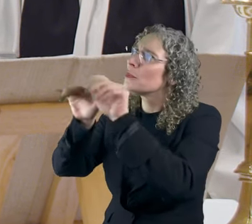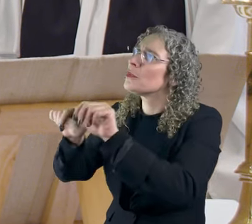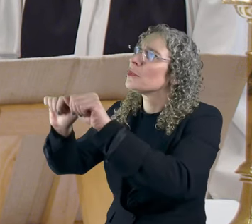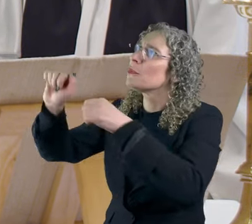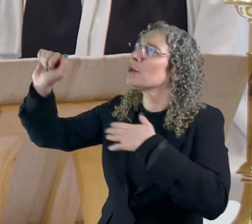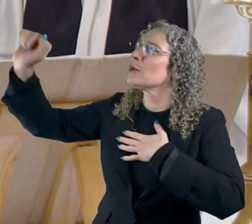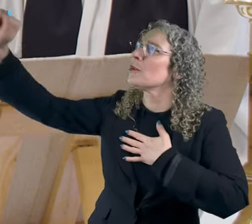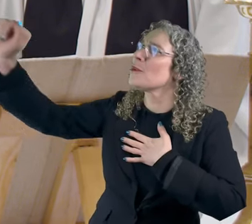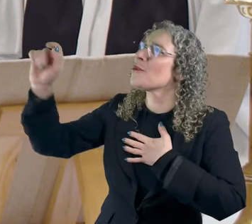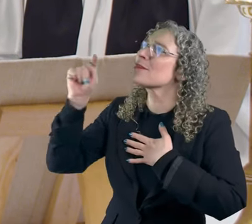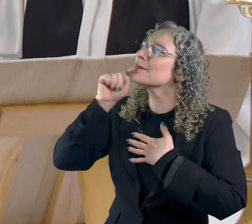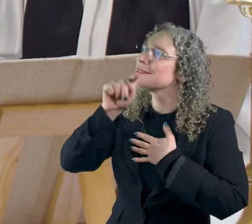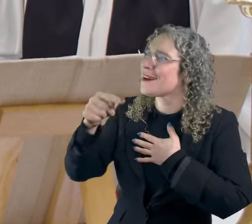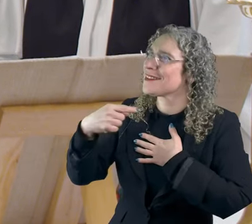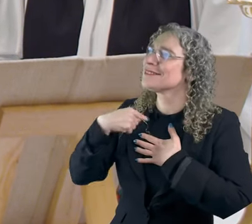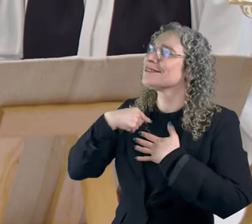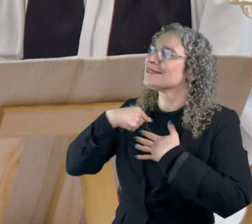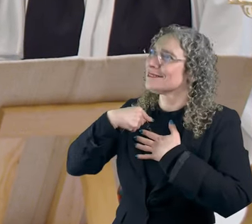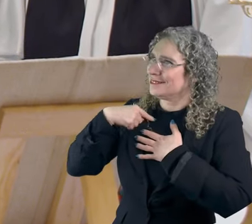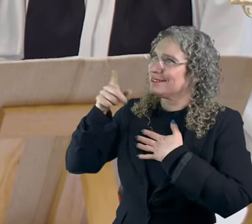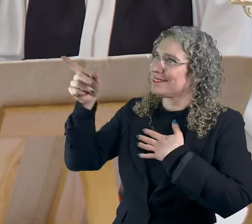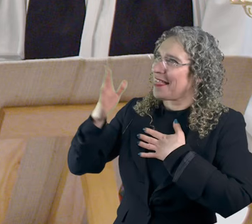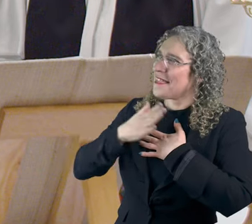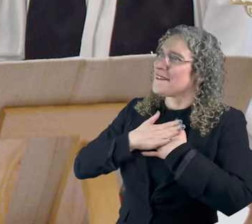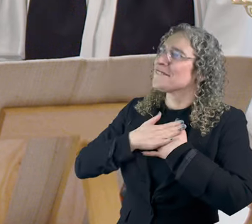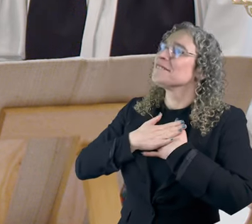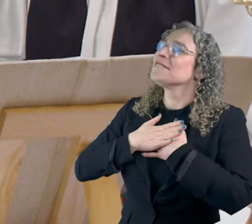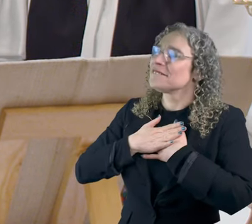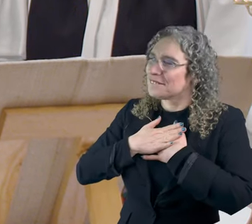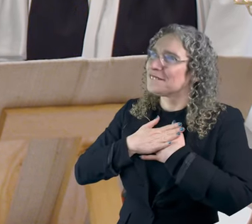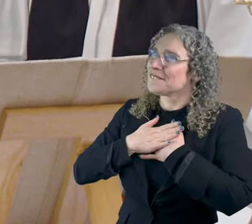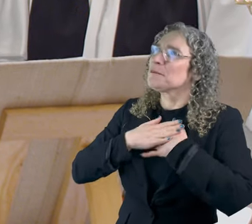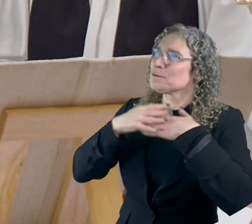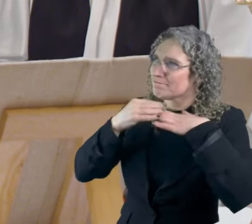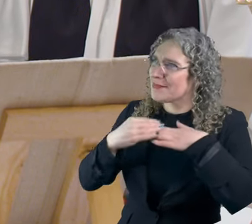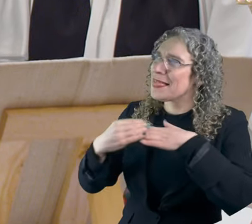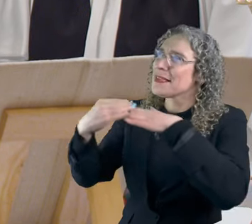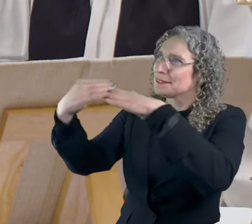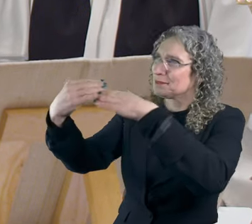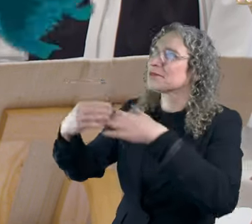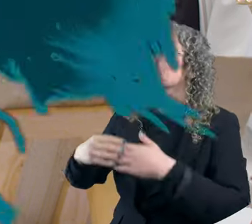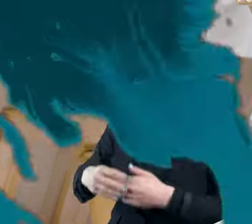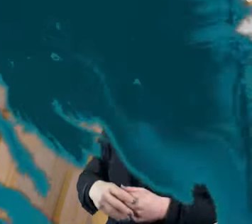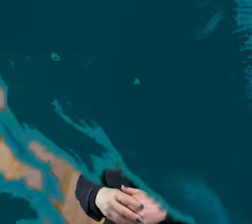your son. I am beloved. Lead me on.